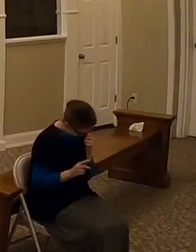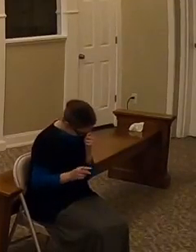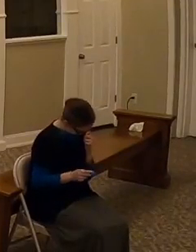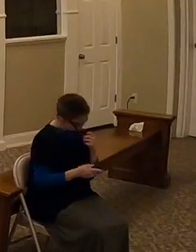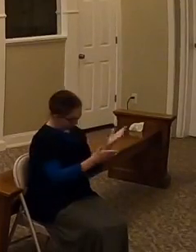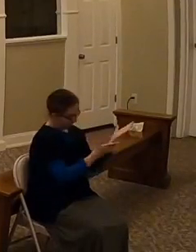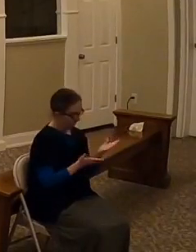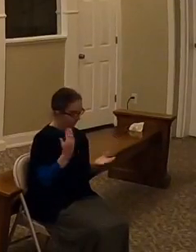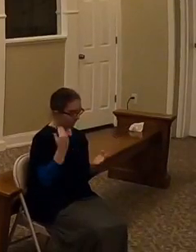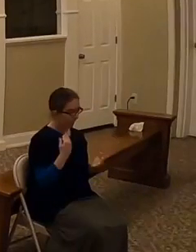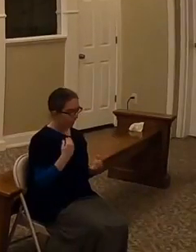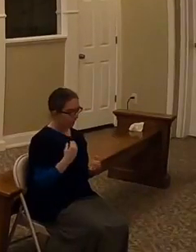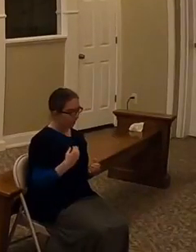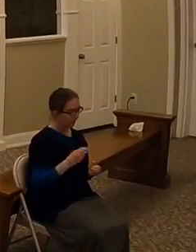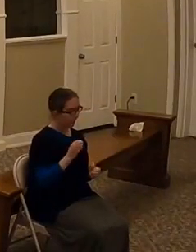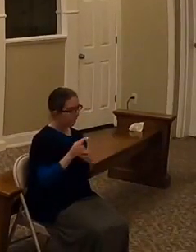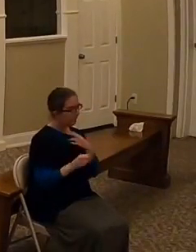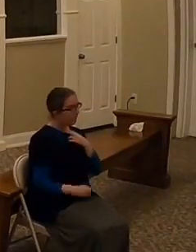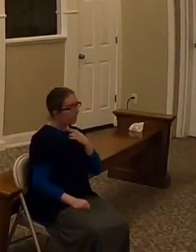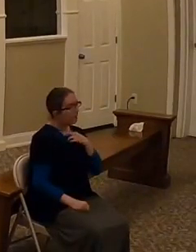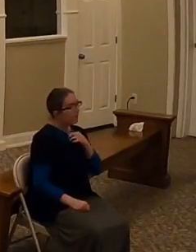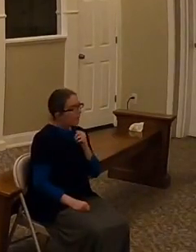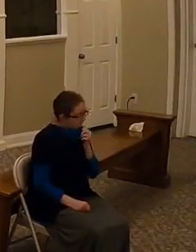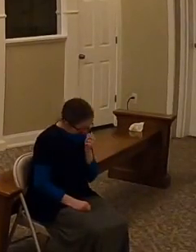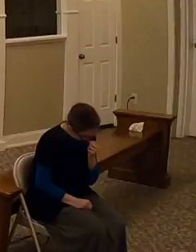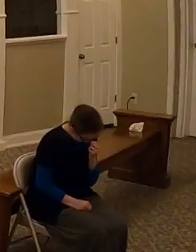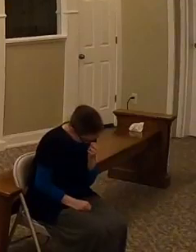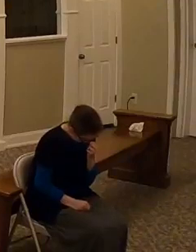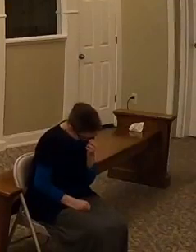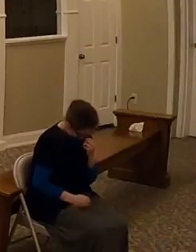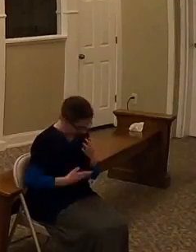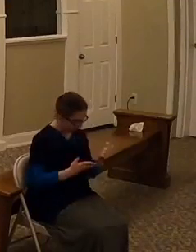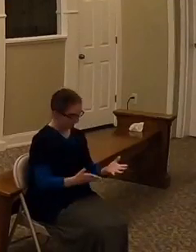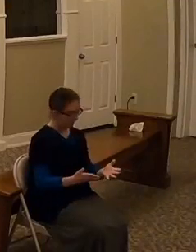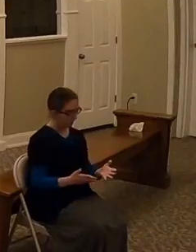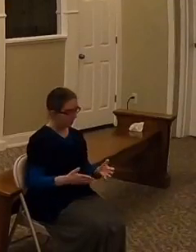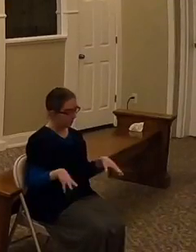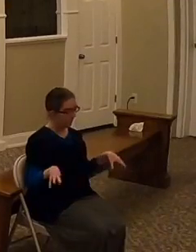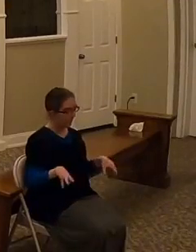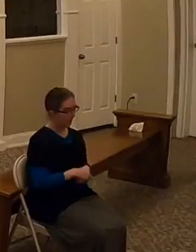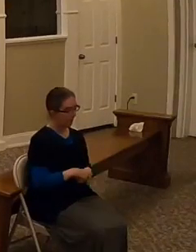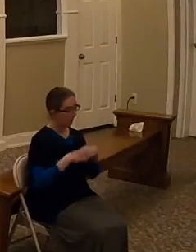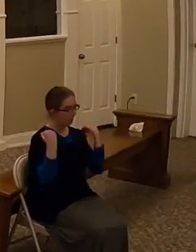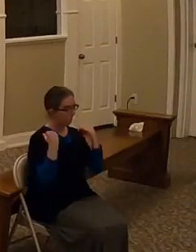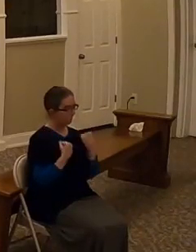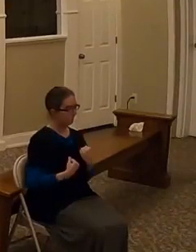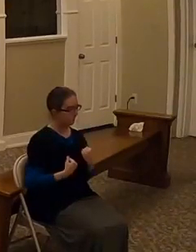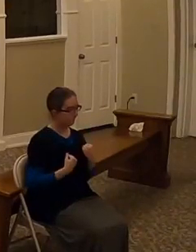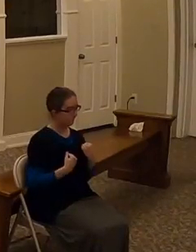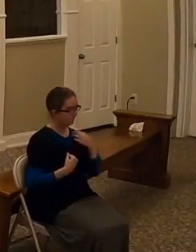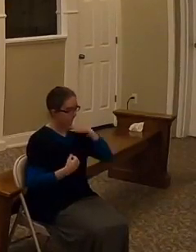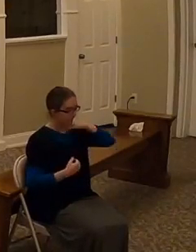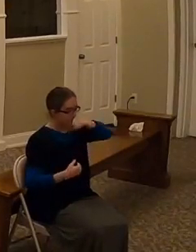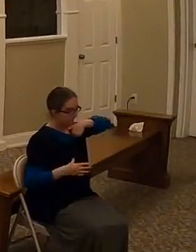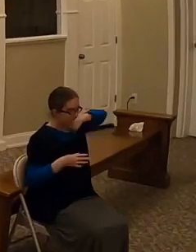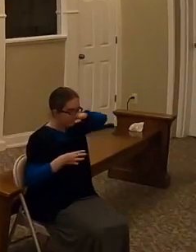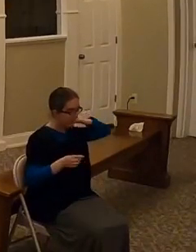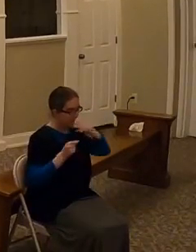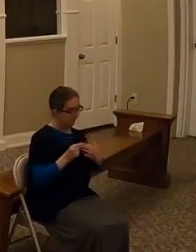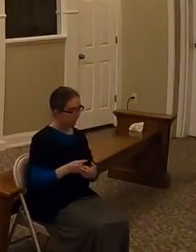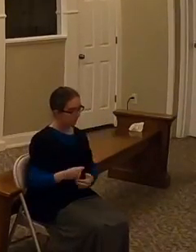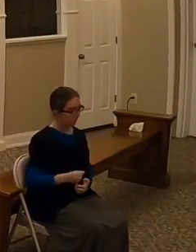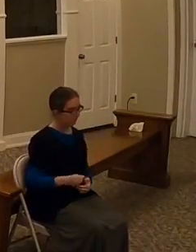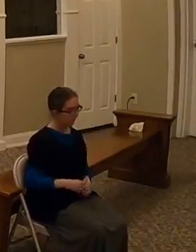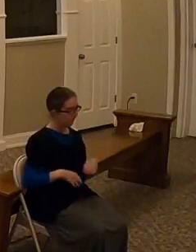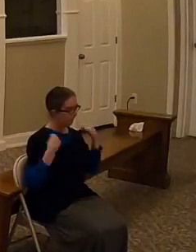brought them in, the custom was they would bring them in and they would give them a wedding garment to put on over their clothes. It was kind of like a little